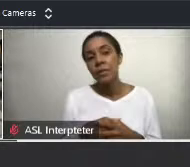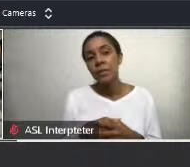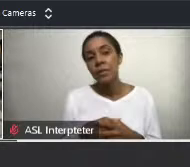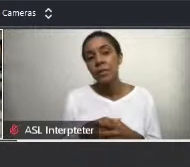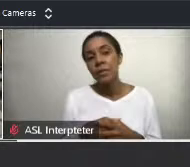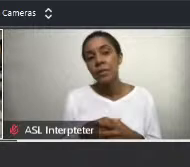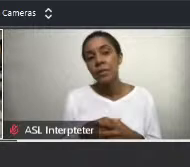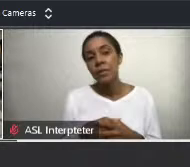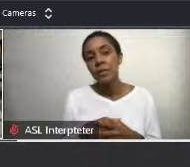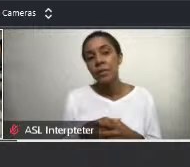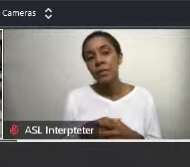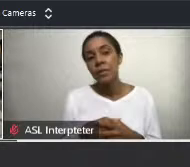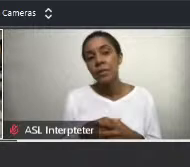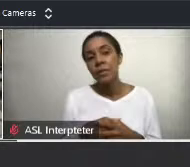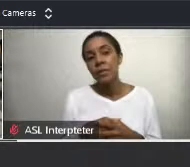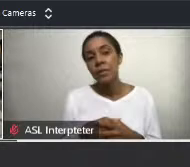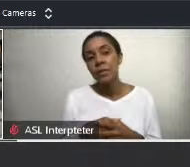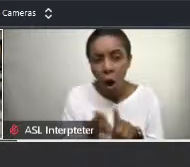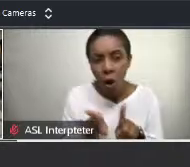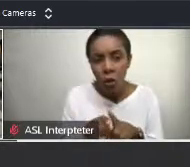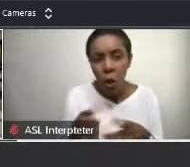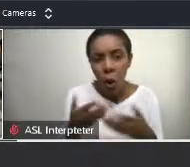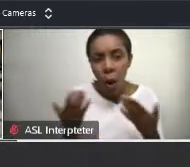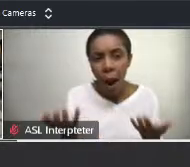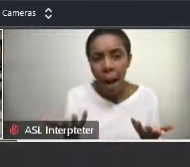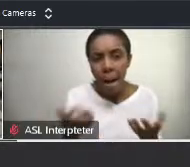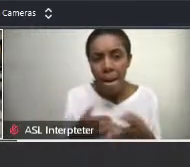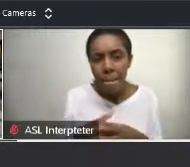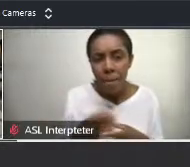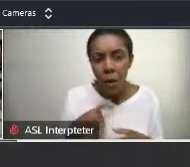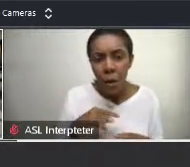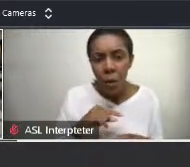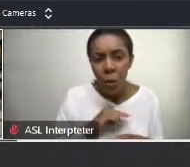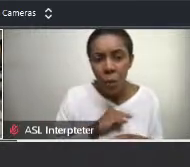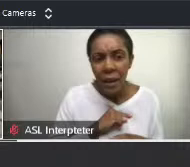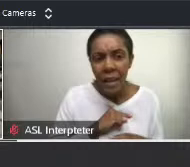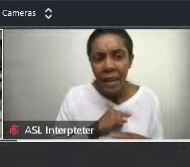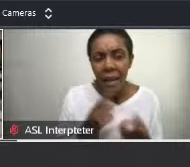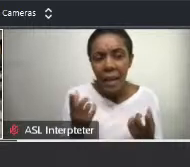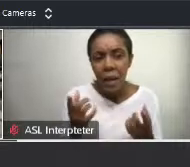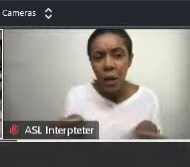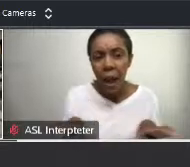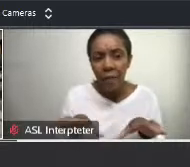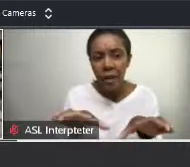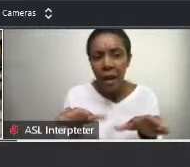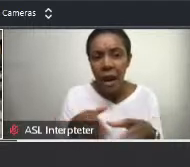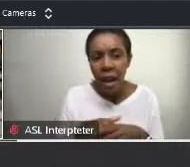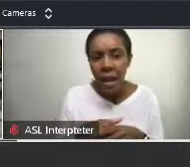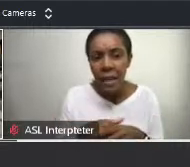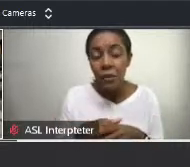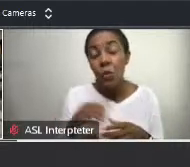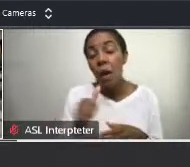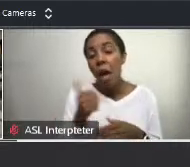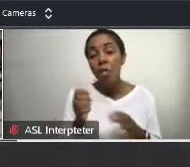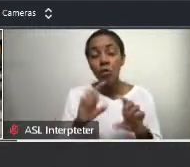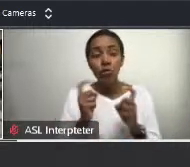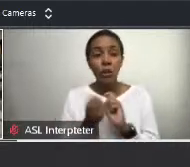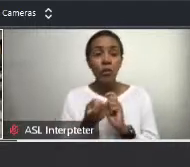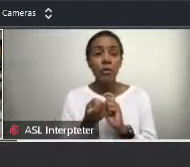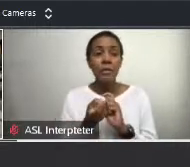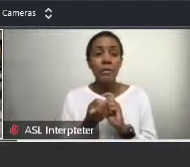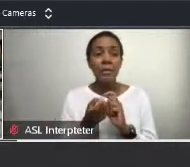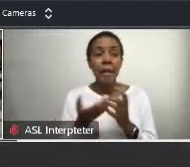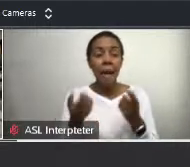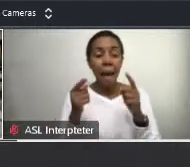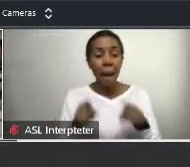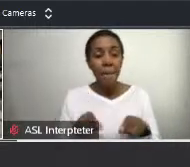regulatory, but also out of what we have done and what we needed to do through other changes that have happened in